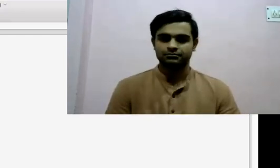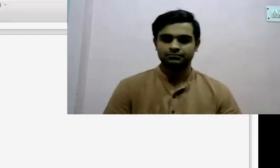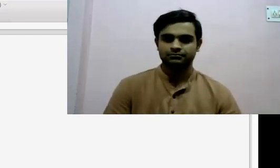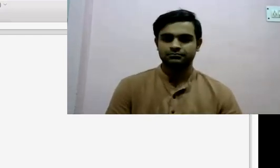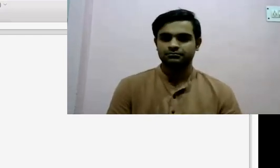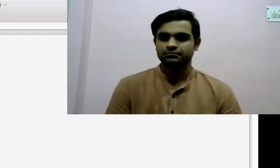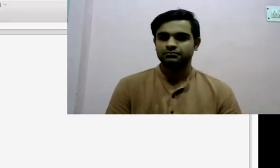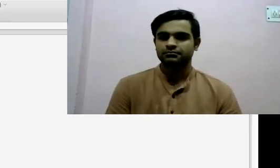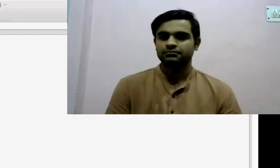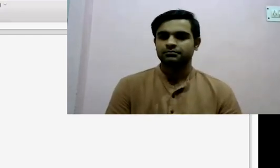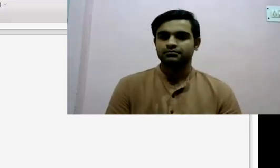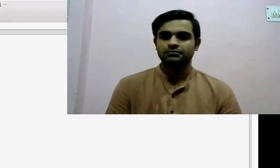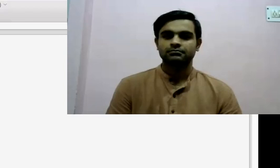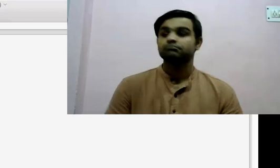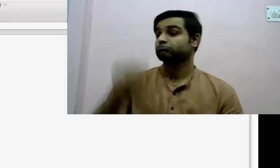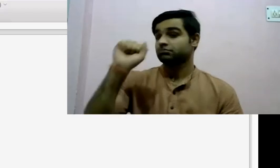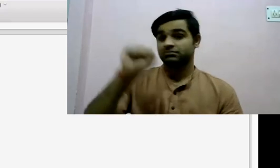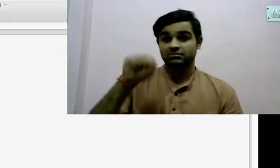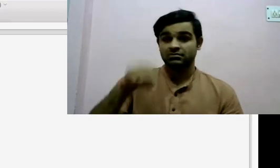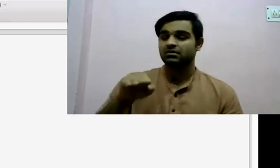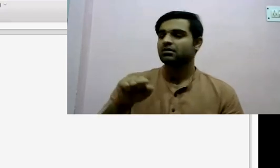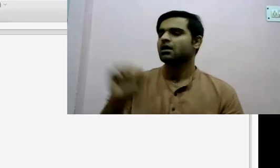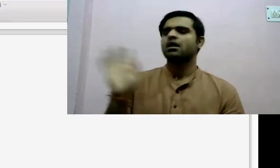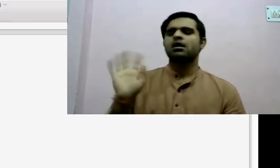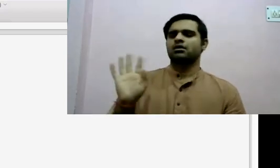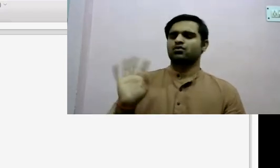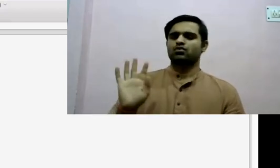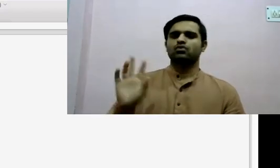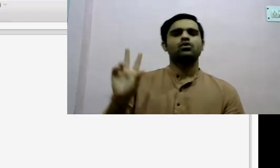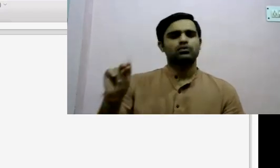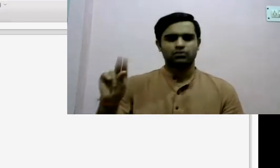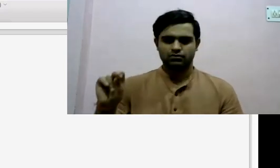Okay. Yes and no.